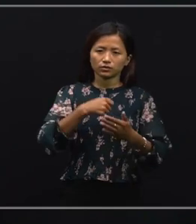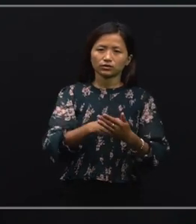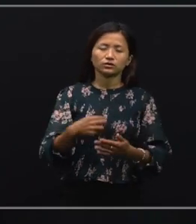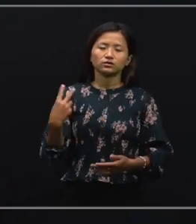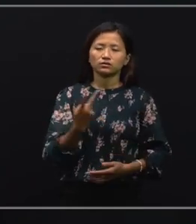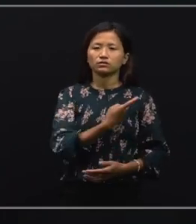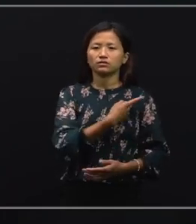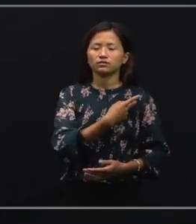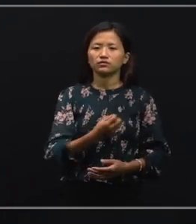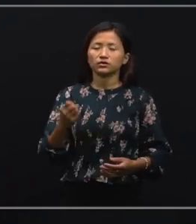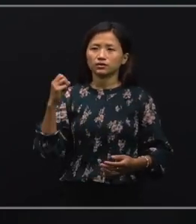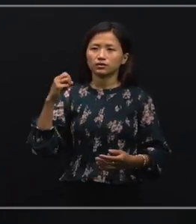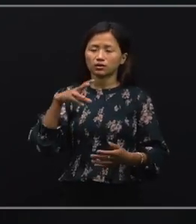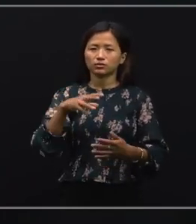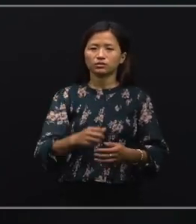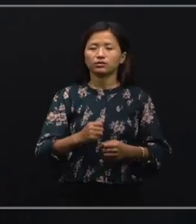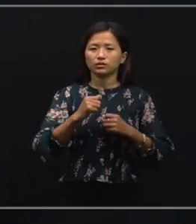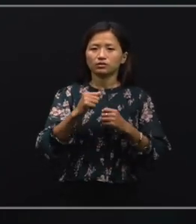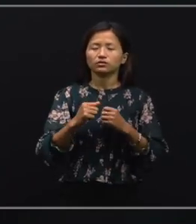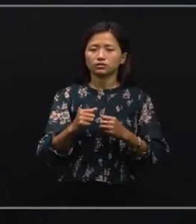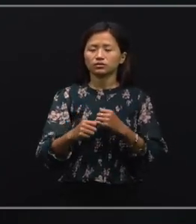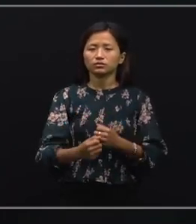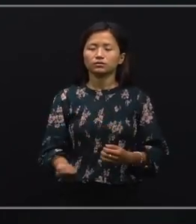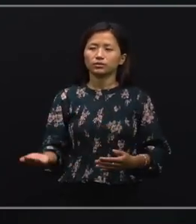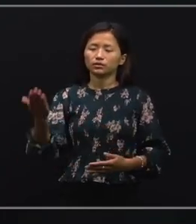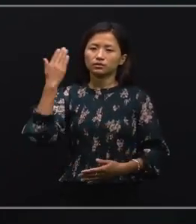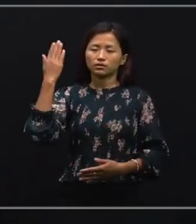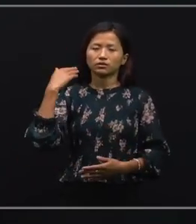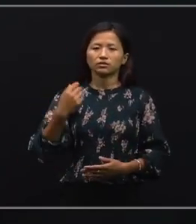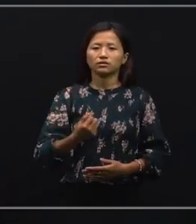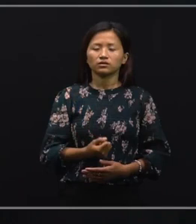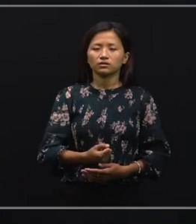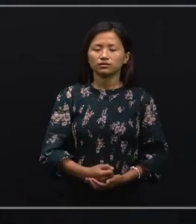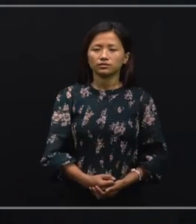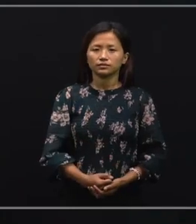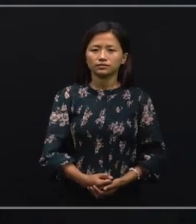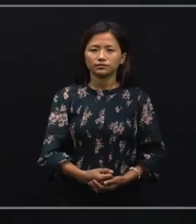hear the galloping of the horses coming behind them. They could hear it.